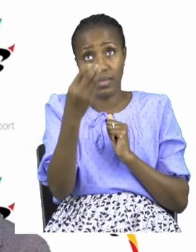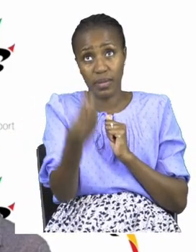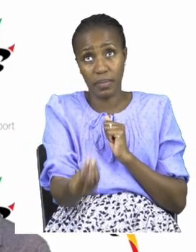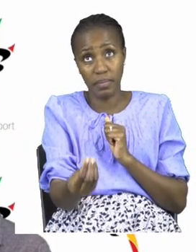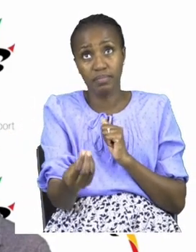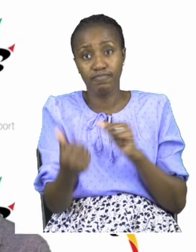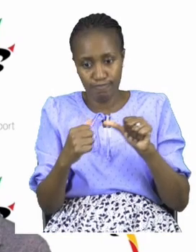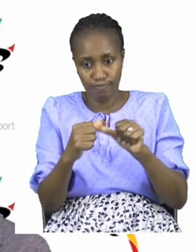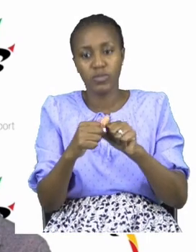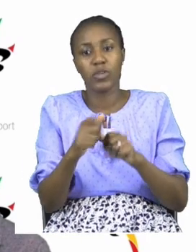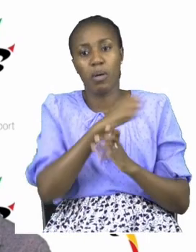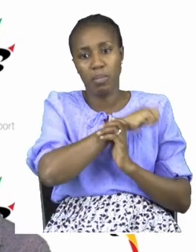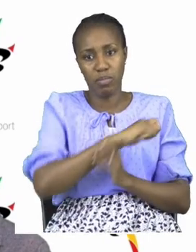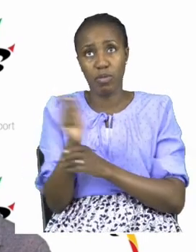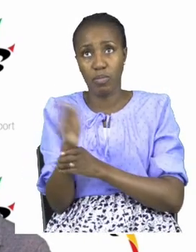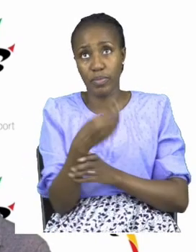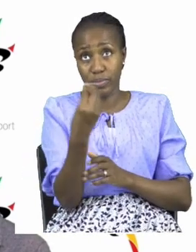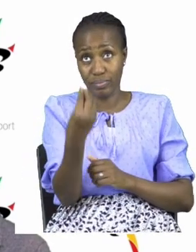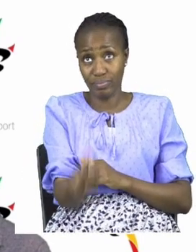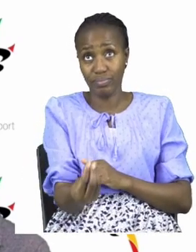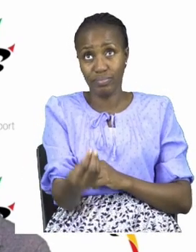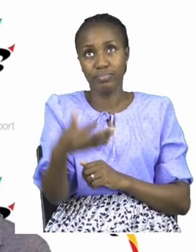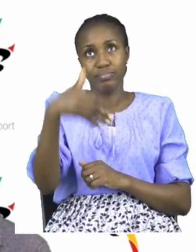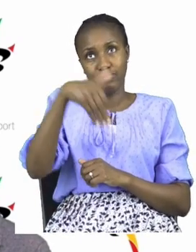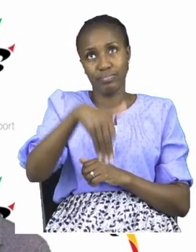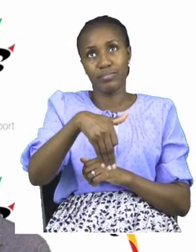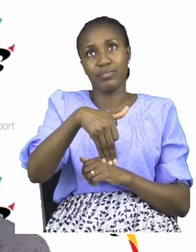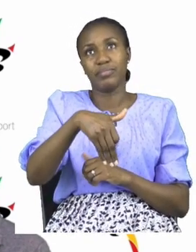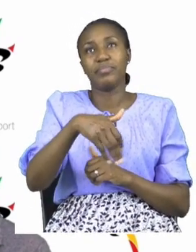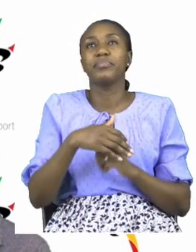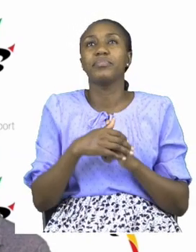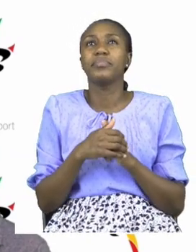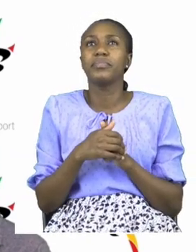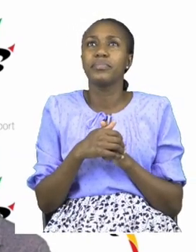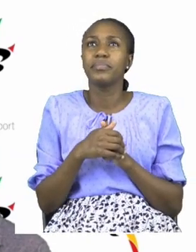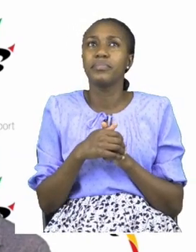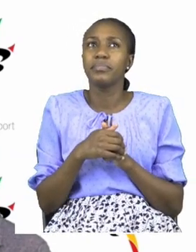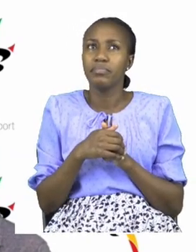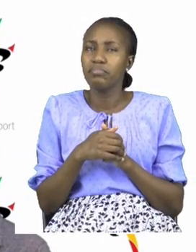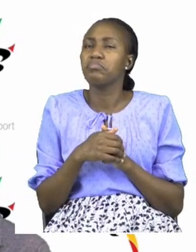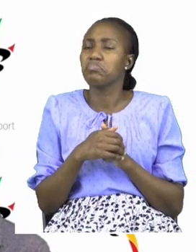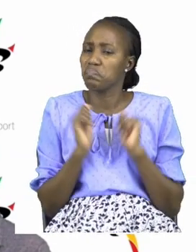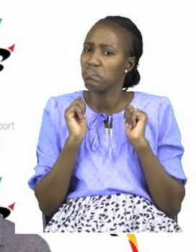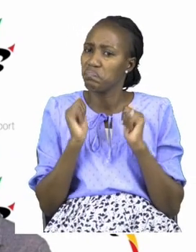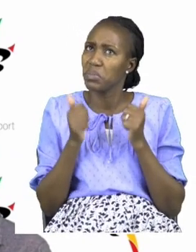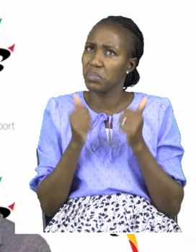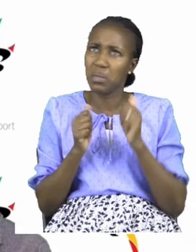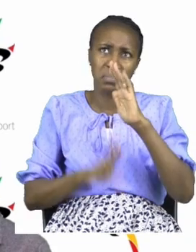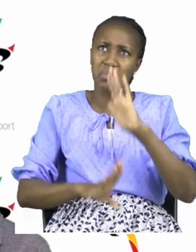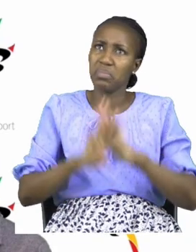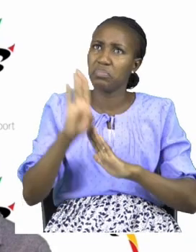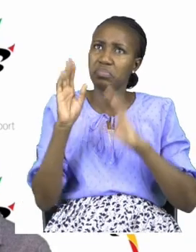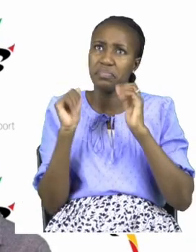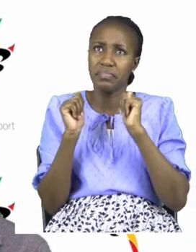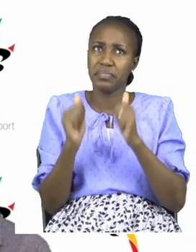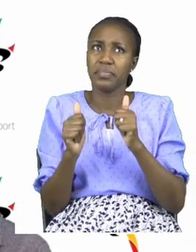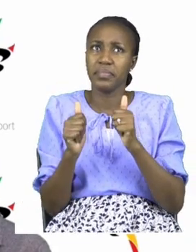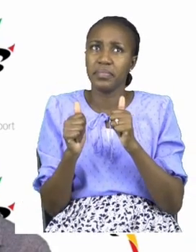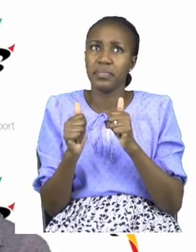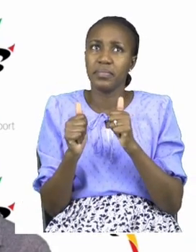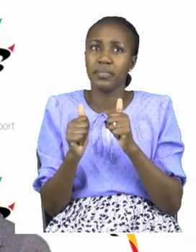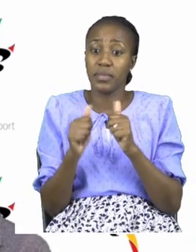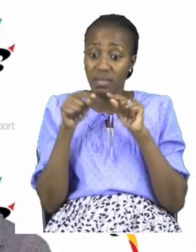junior tennis in many countries. And he's doing very well. He just